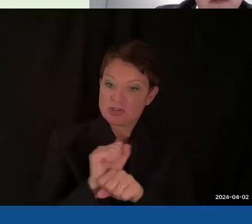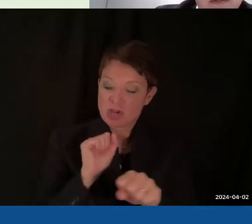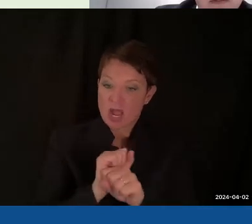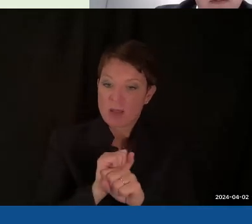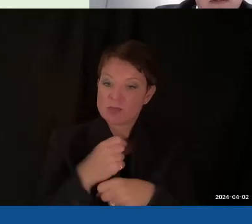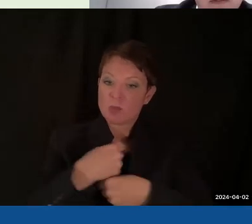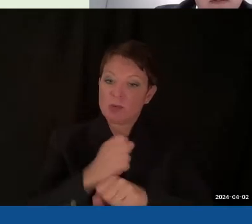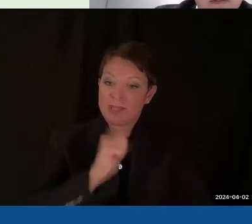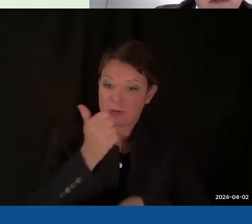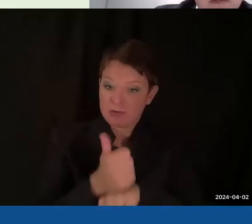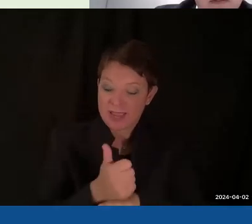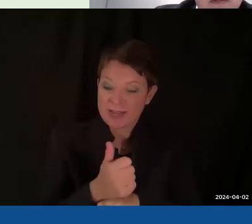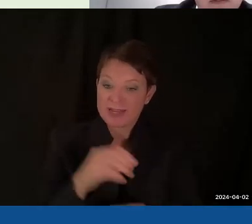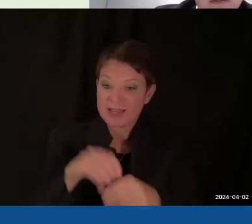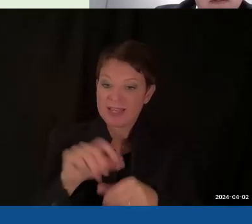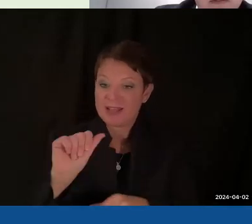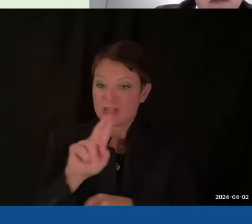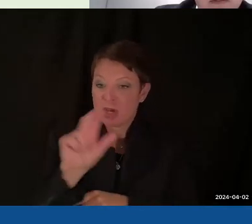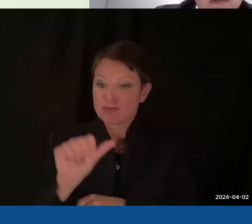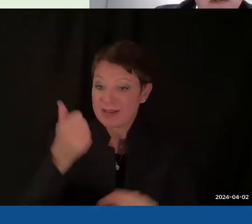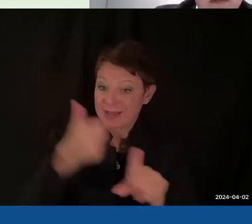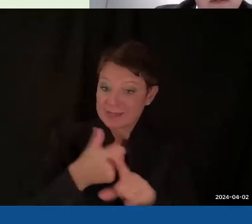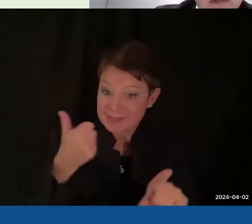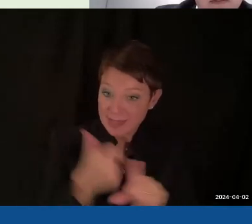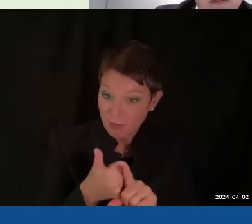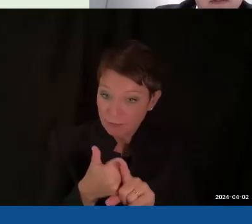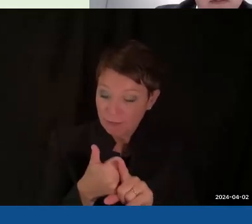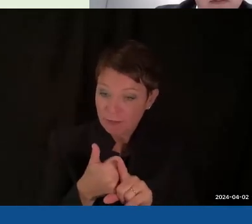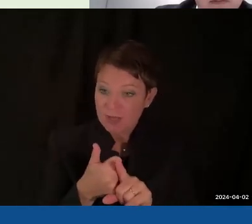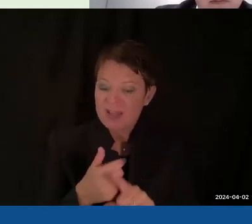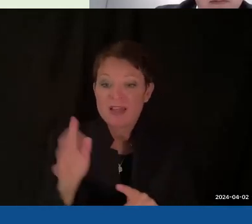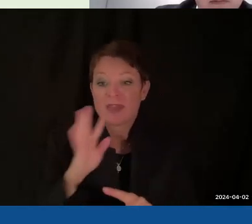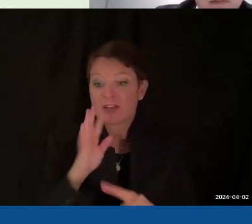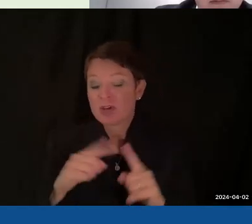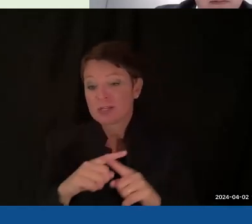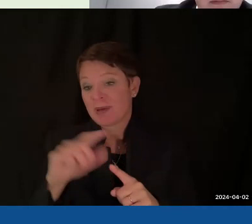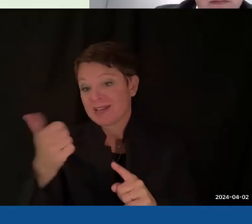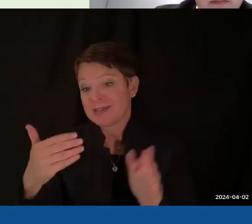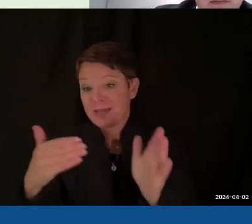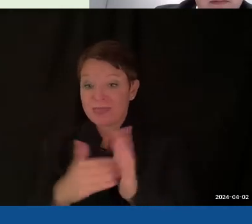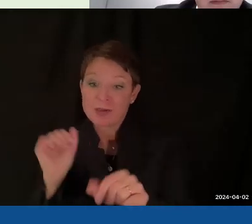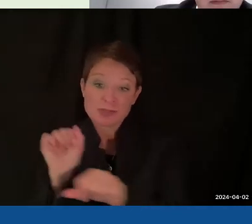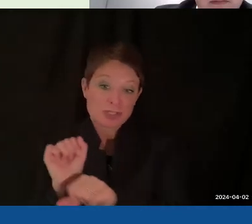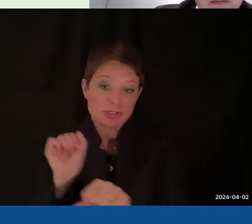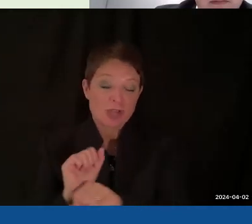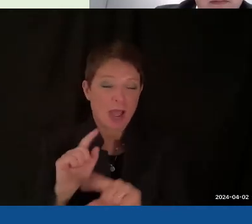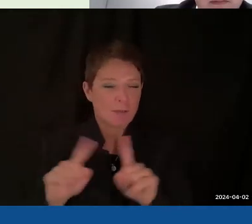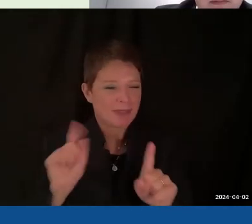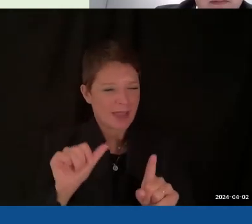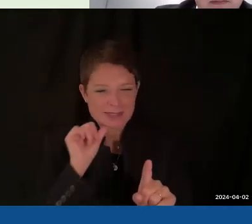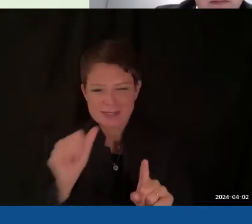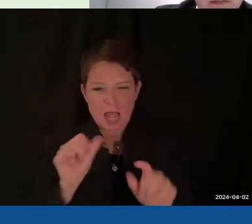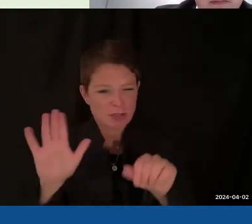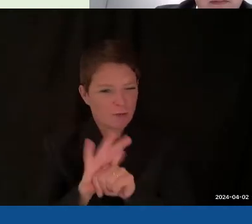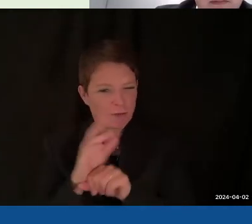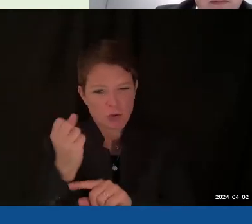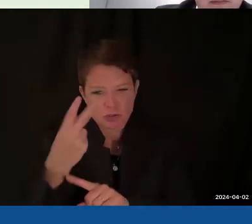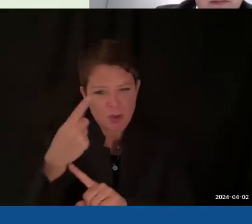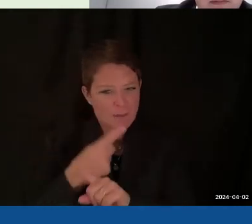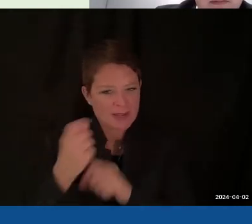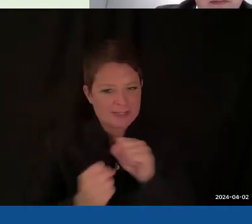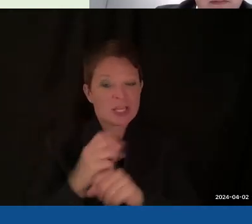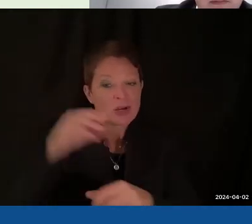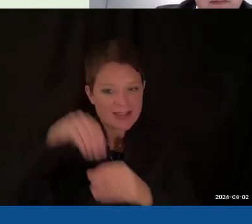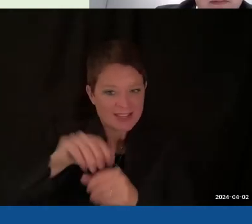be creating at the arena itself. They've talked about 10,000 jobs, but that's not year-long at